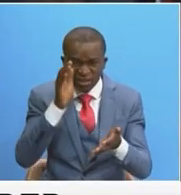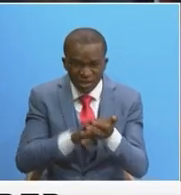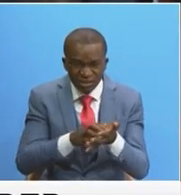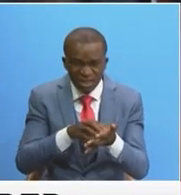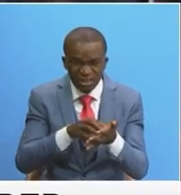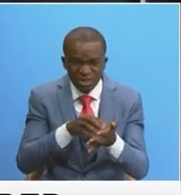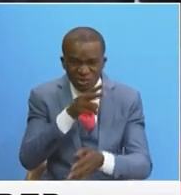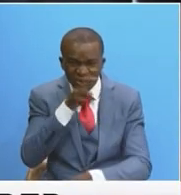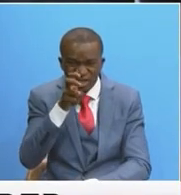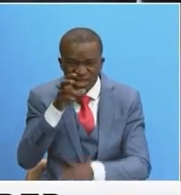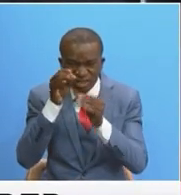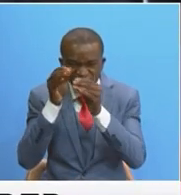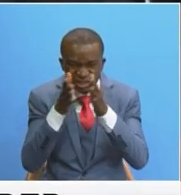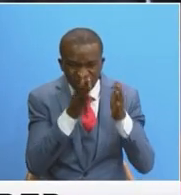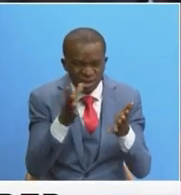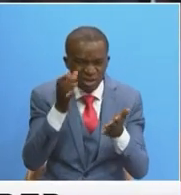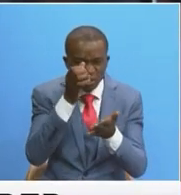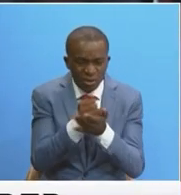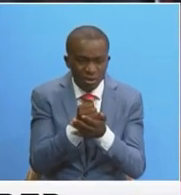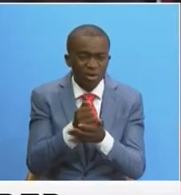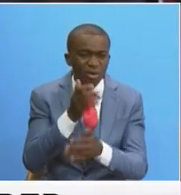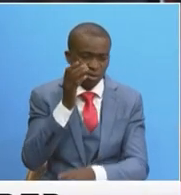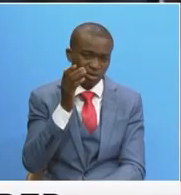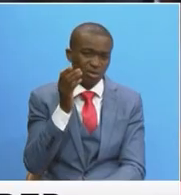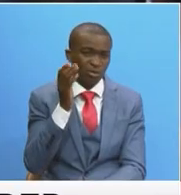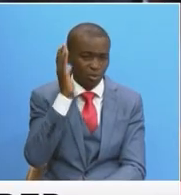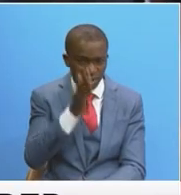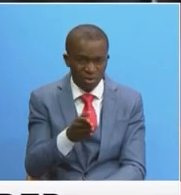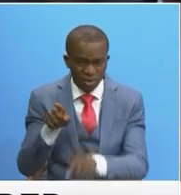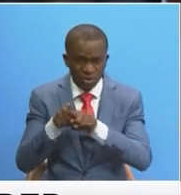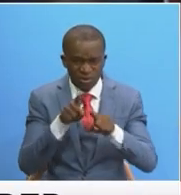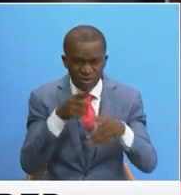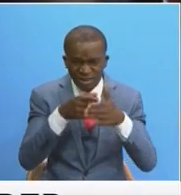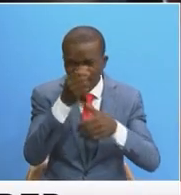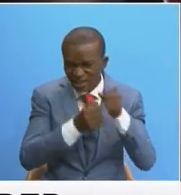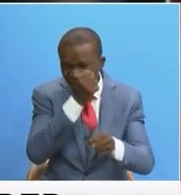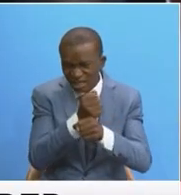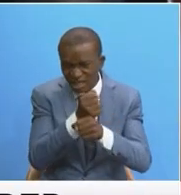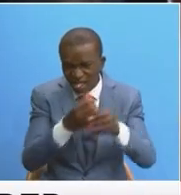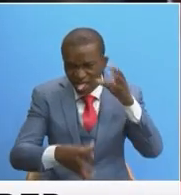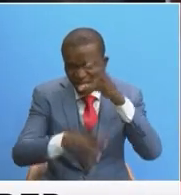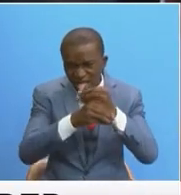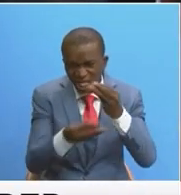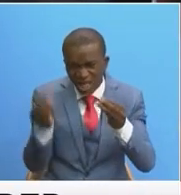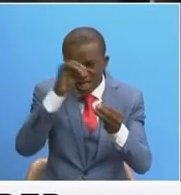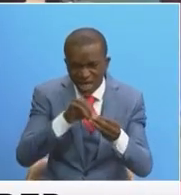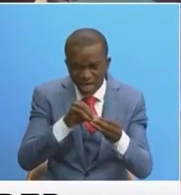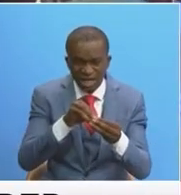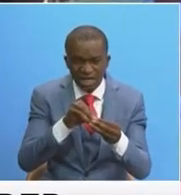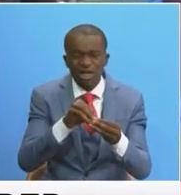teachers. And an additional 2,000 teachers will be recruited in